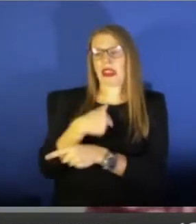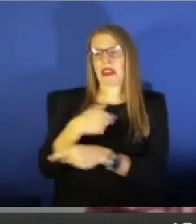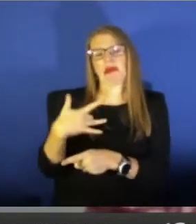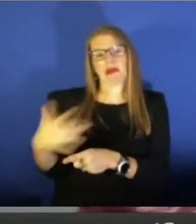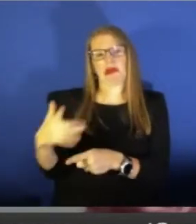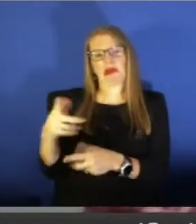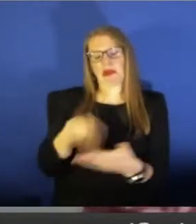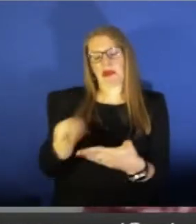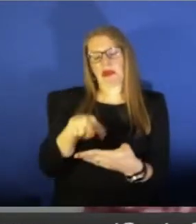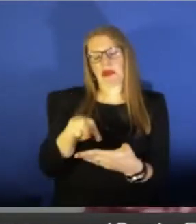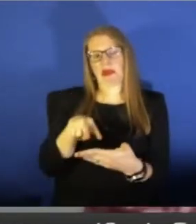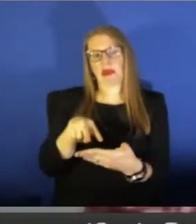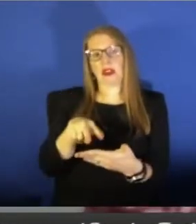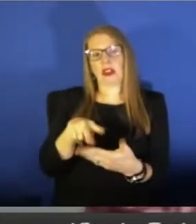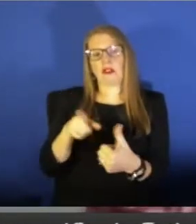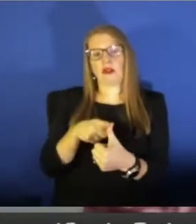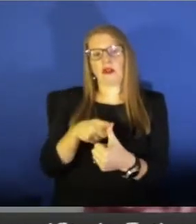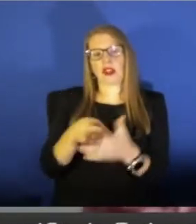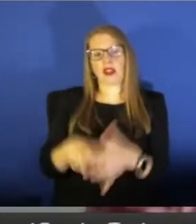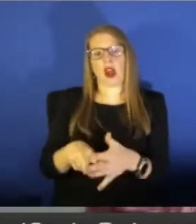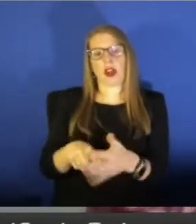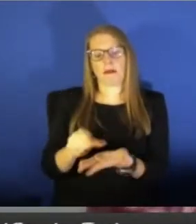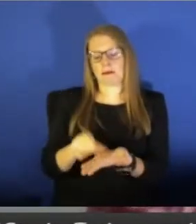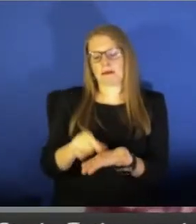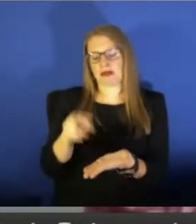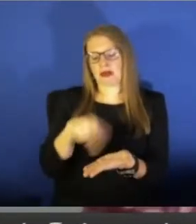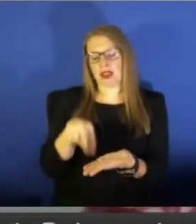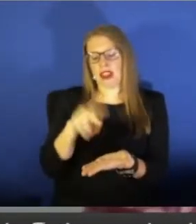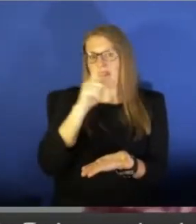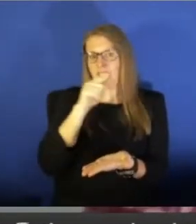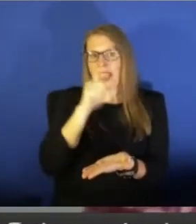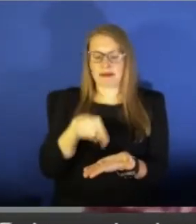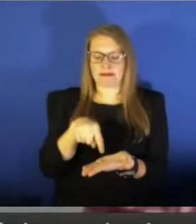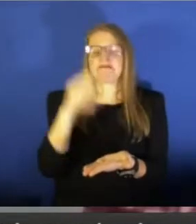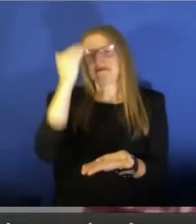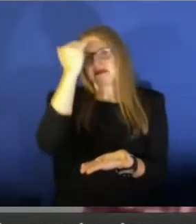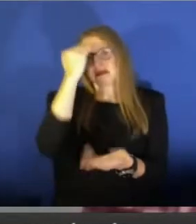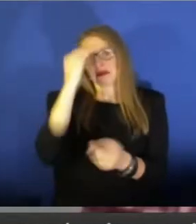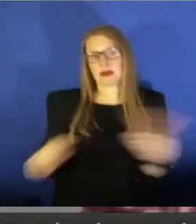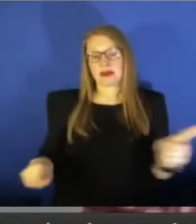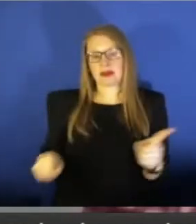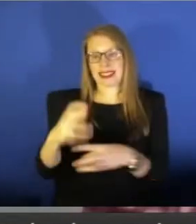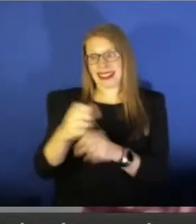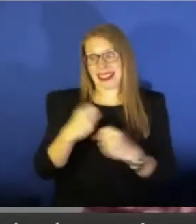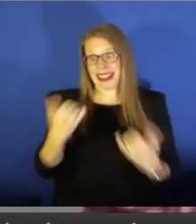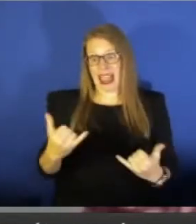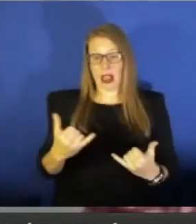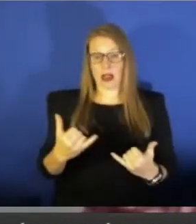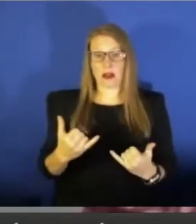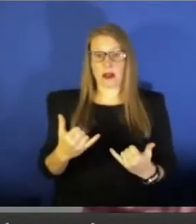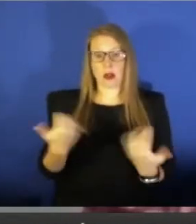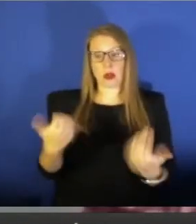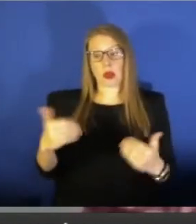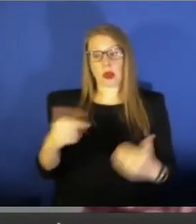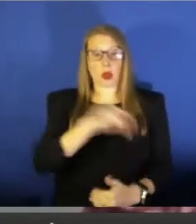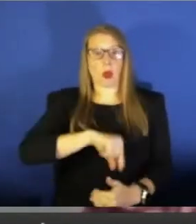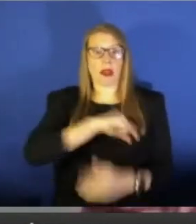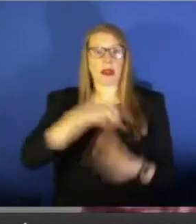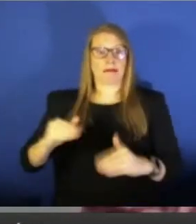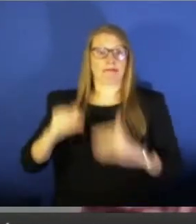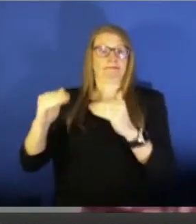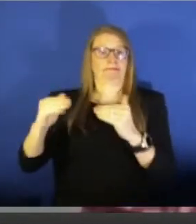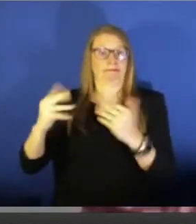that to heart. Are we have a chance to talk about Narcan? We will, yes. But you absolutely, we're going to talk about that. But you mentioned something about the community, reaching out in